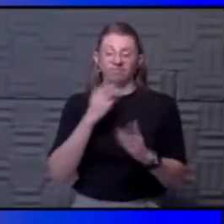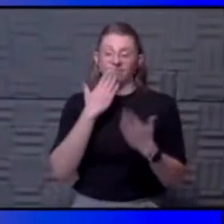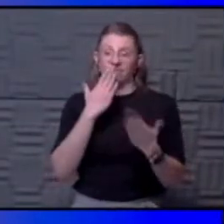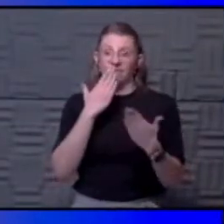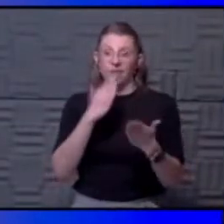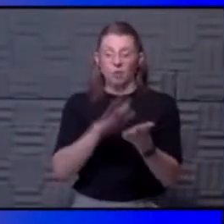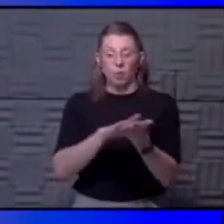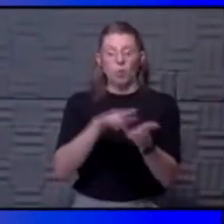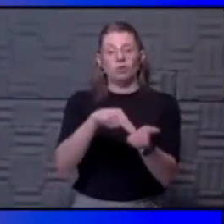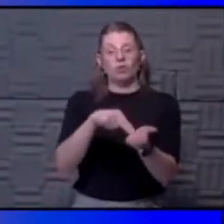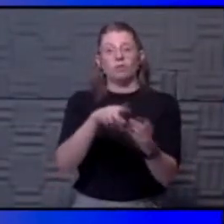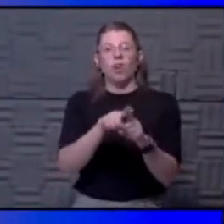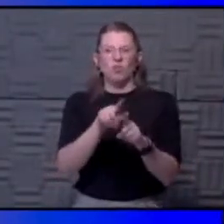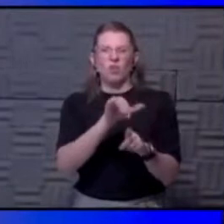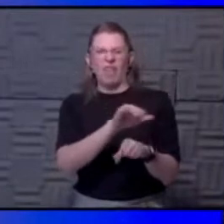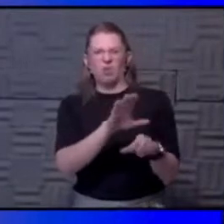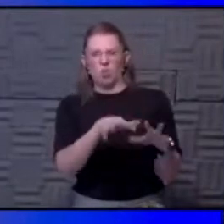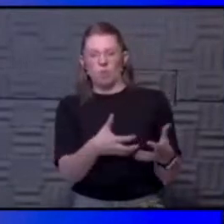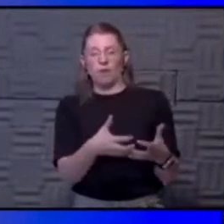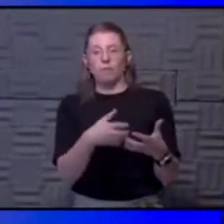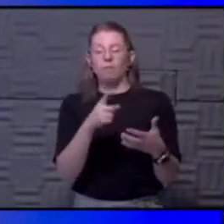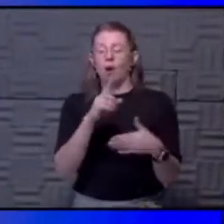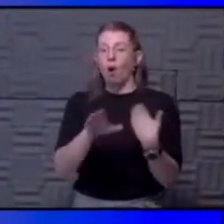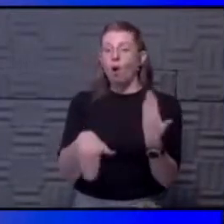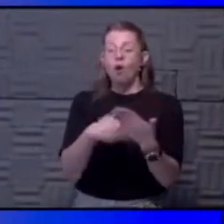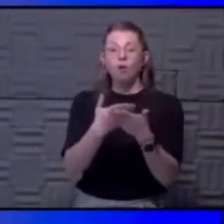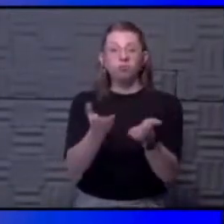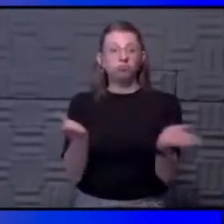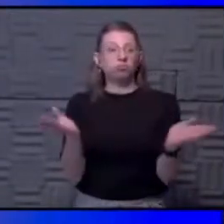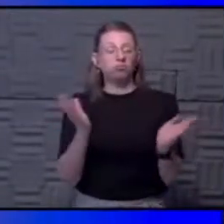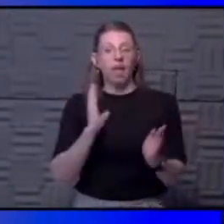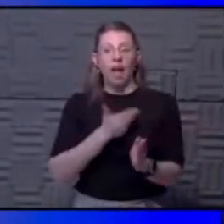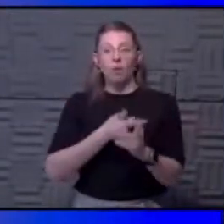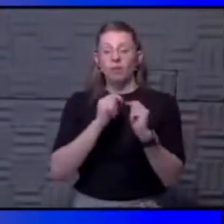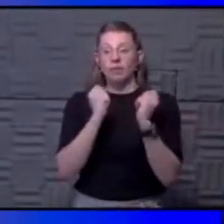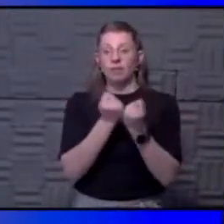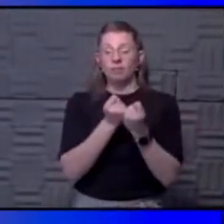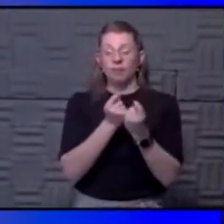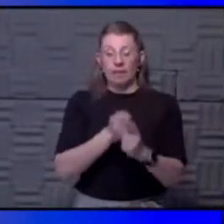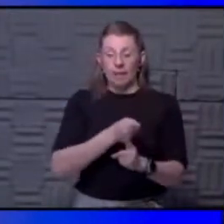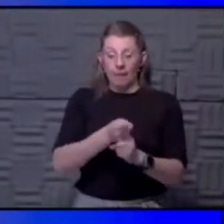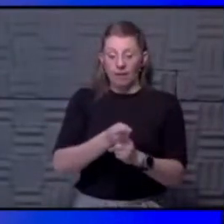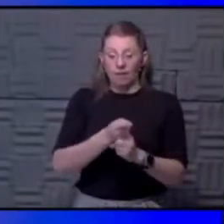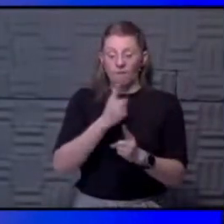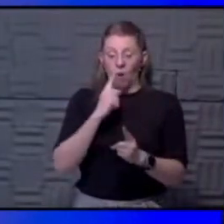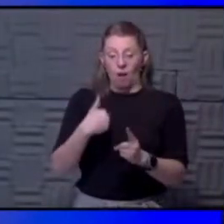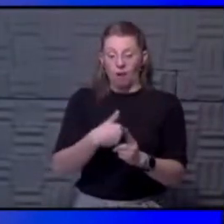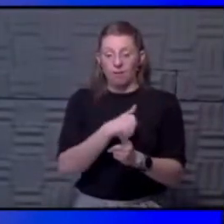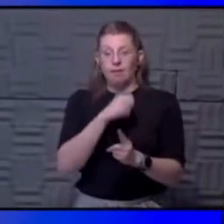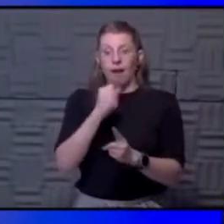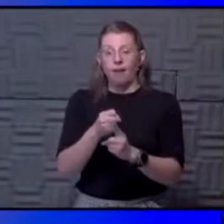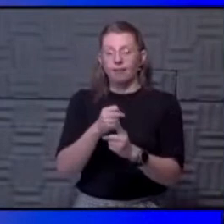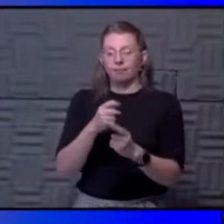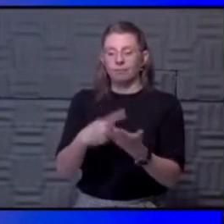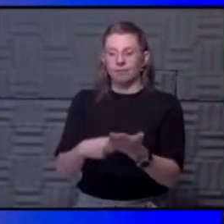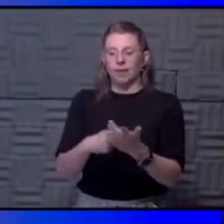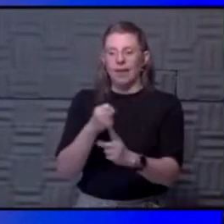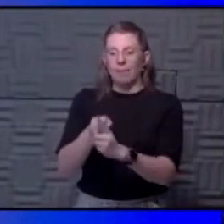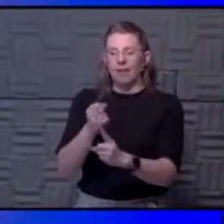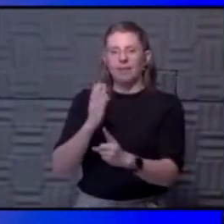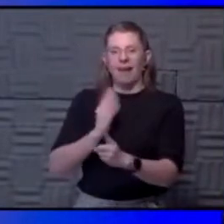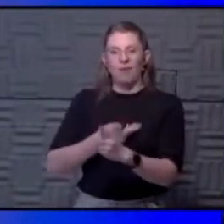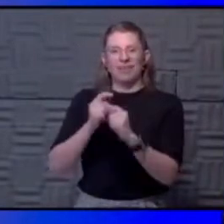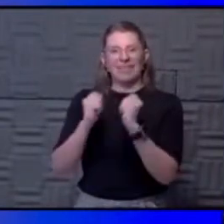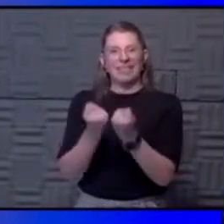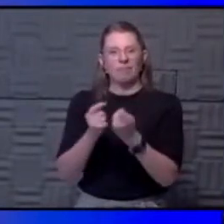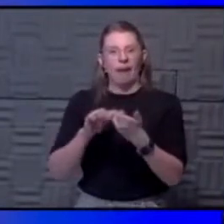school nurses, but of course to that group, but to really everyone, to our teams. We talked yesterday about the impact to us, but we didn't talk about the impact of the last year to our teams.